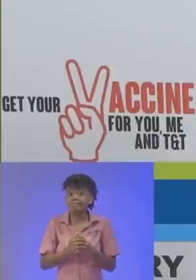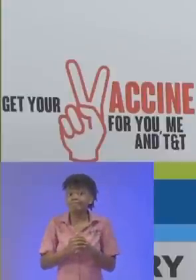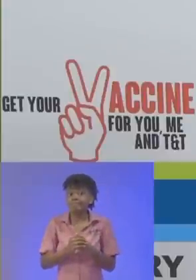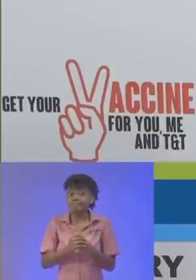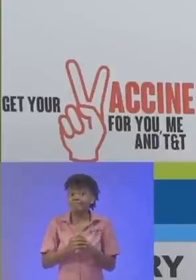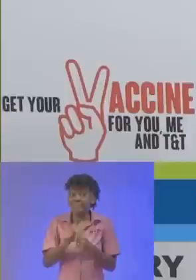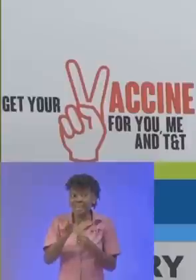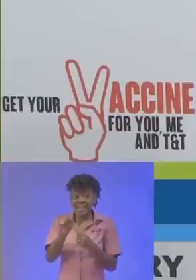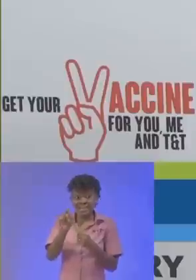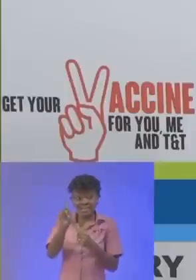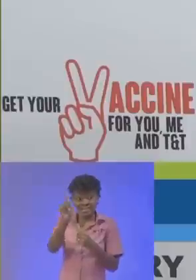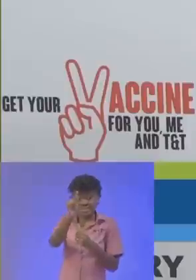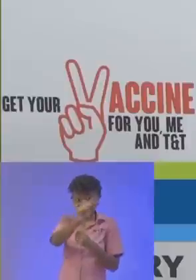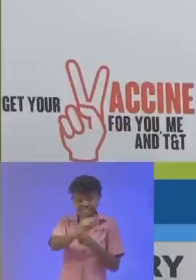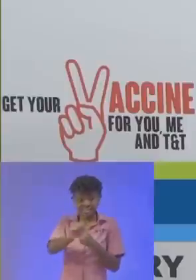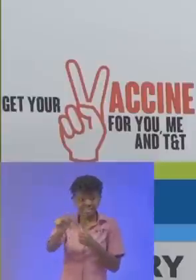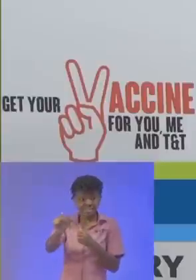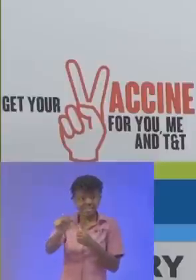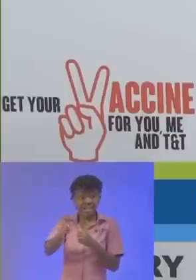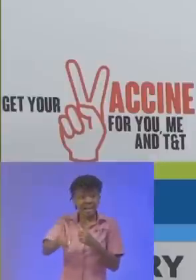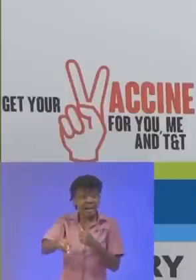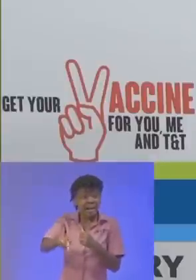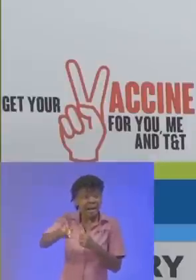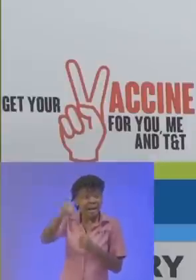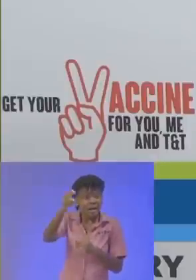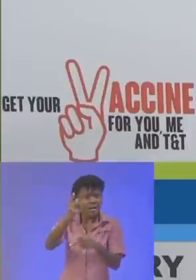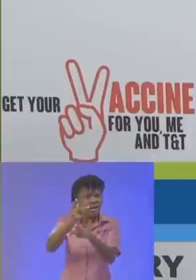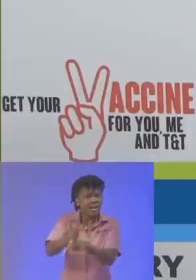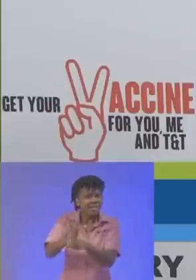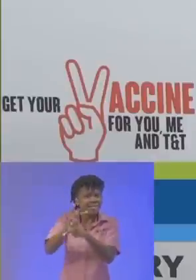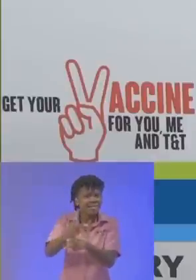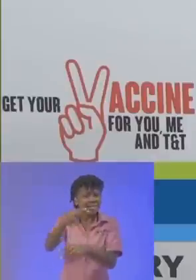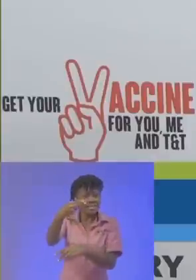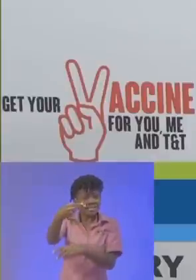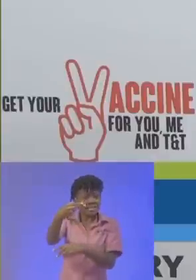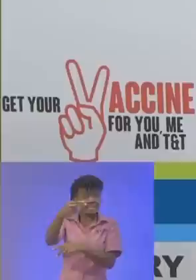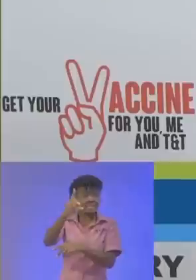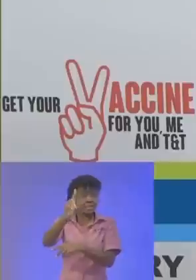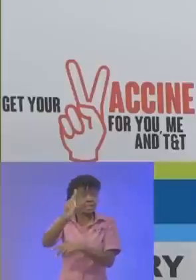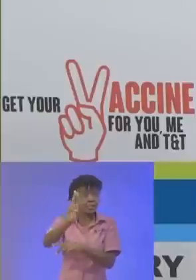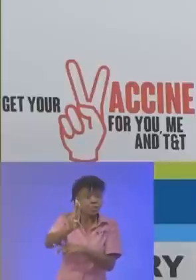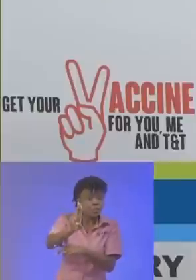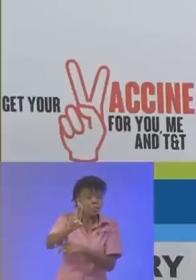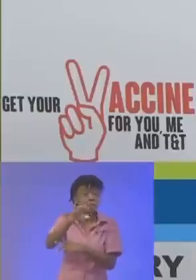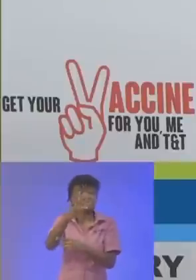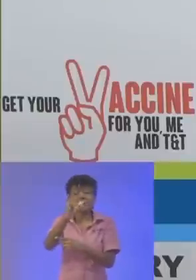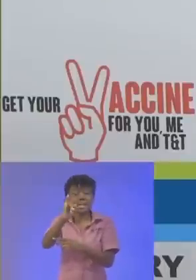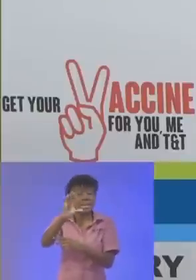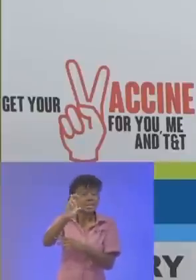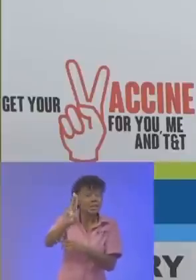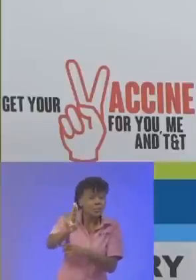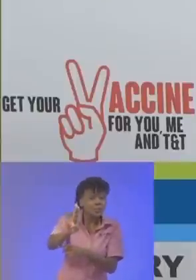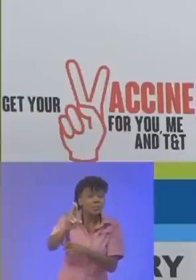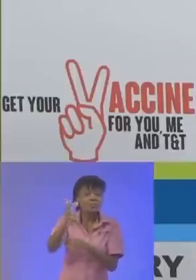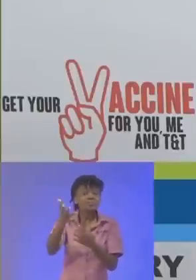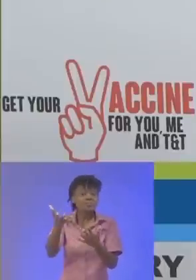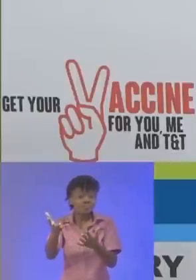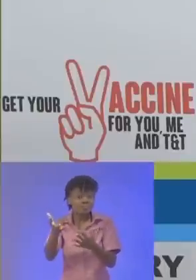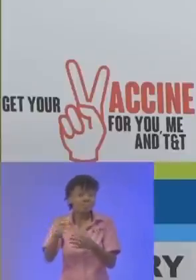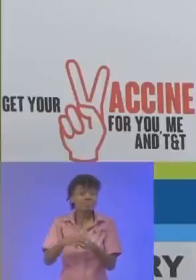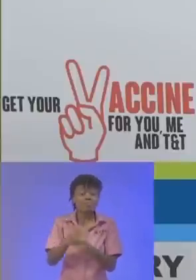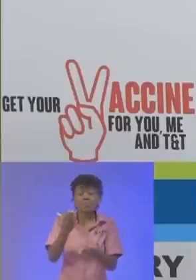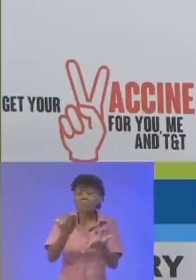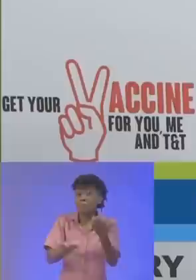say. So for the more severely and critically ill patients. This morning, our ICUs